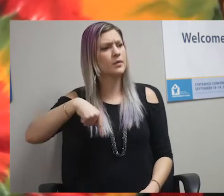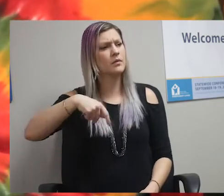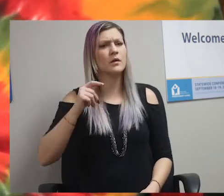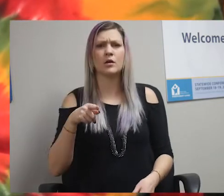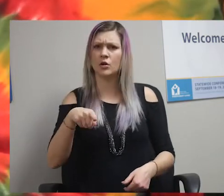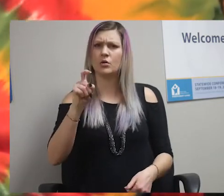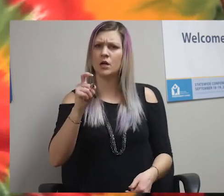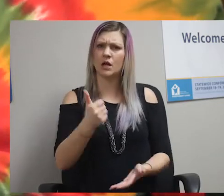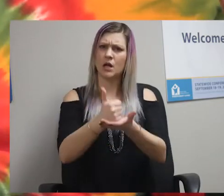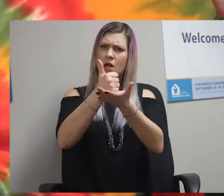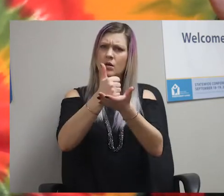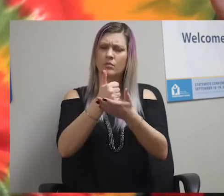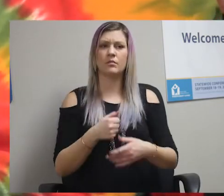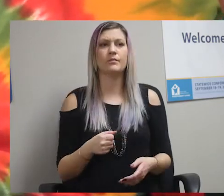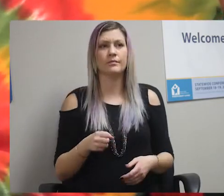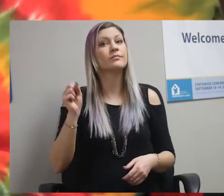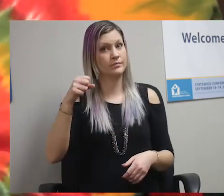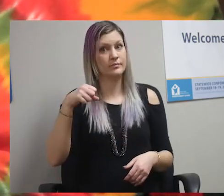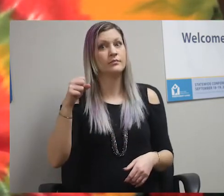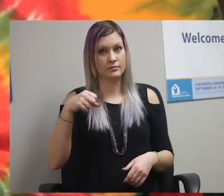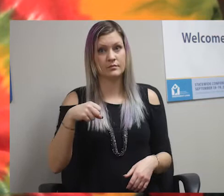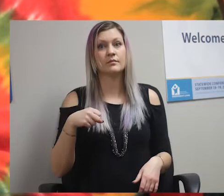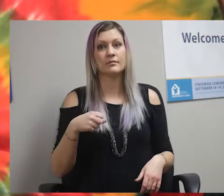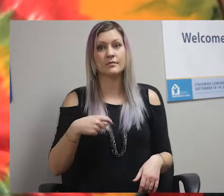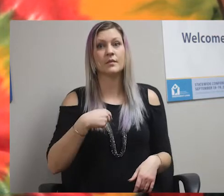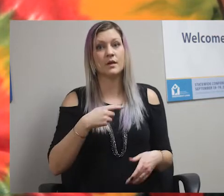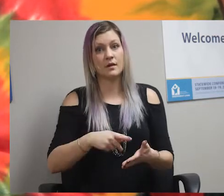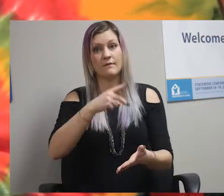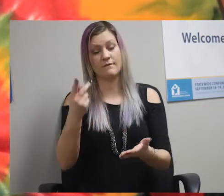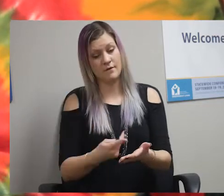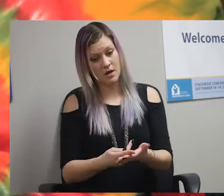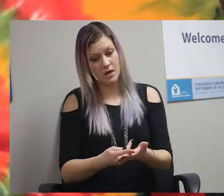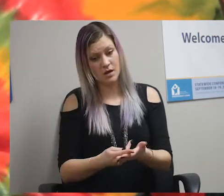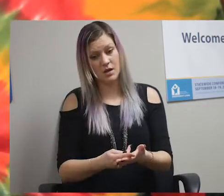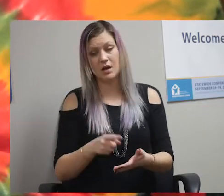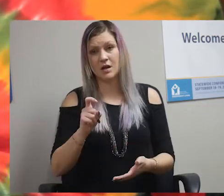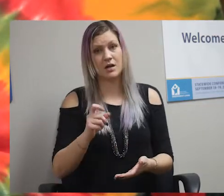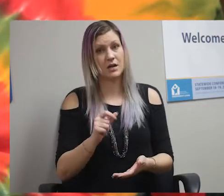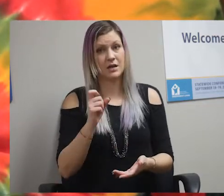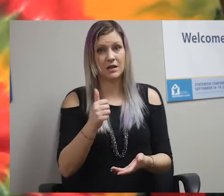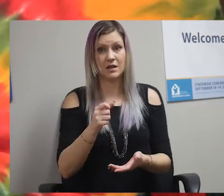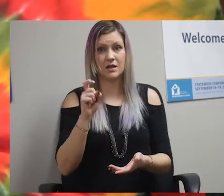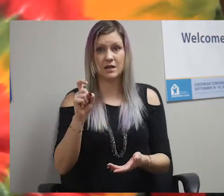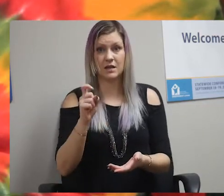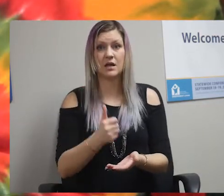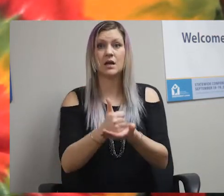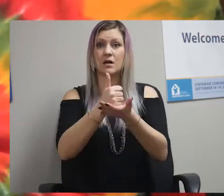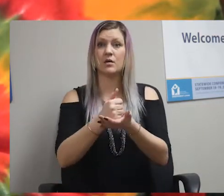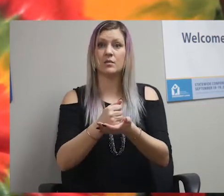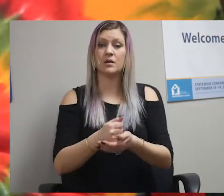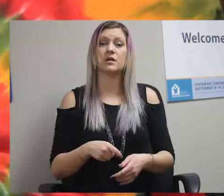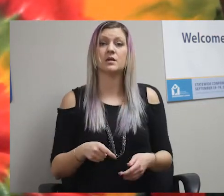you need help?" And I would say, "Yes, I've fallen. I can't get up by